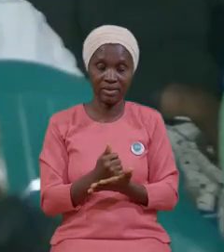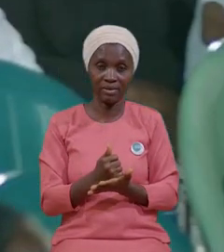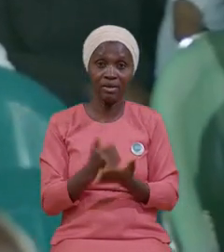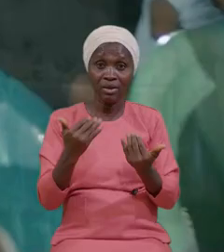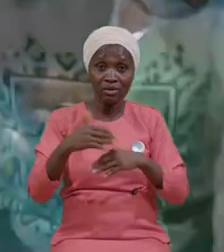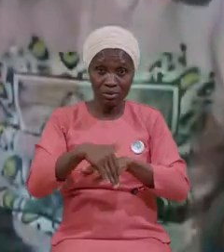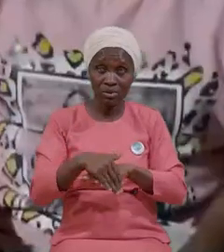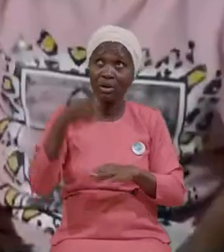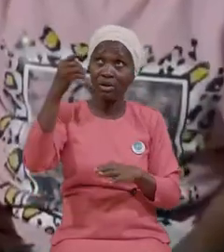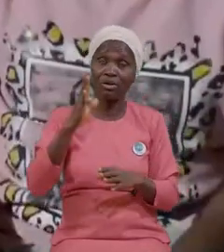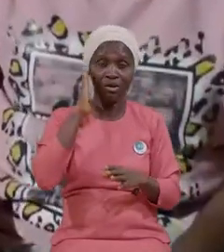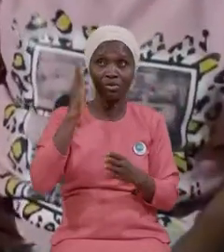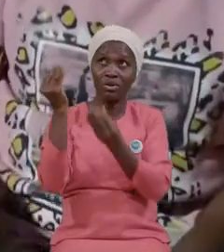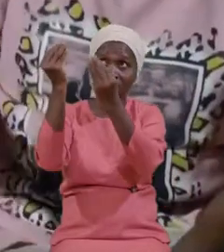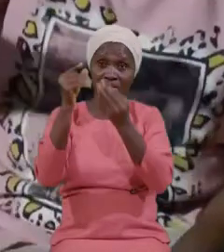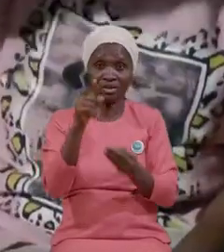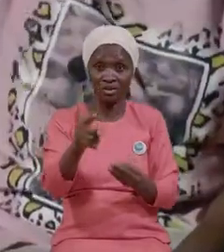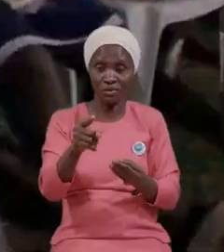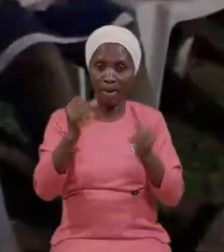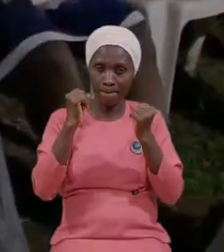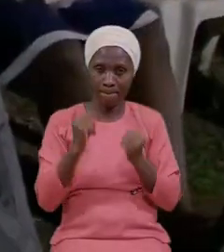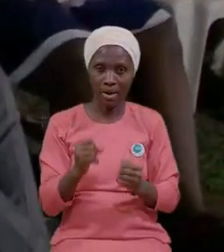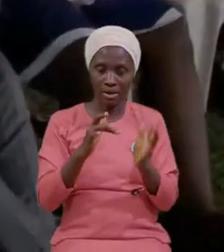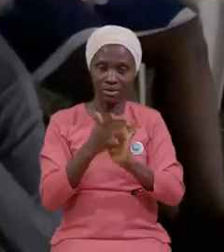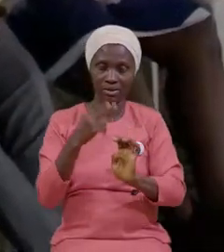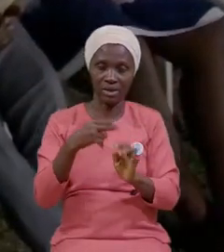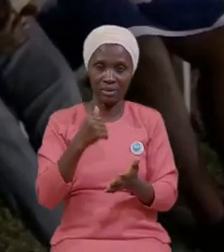Tonight, God will grant you power.